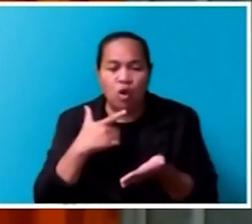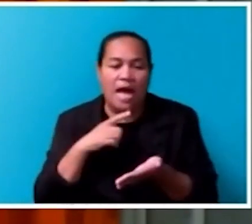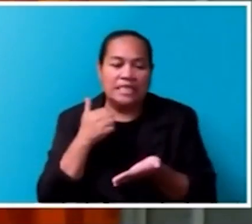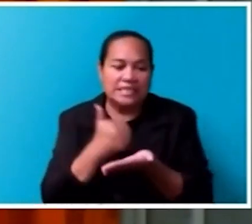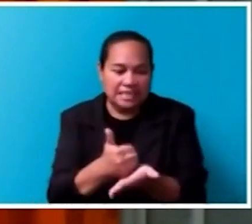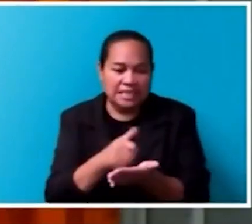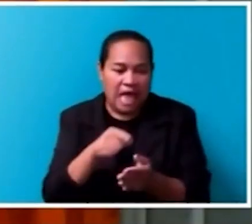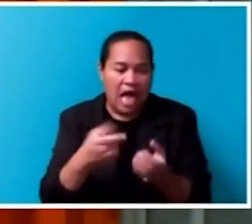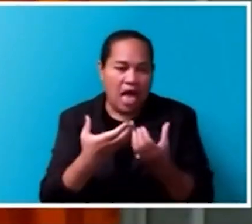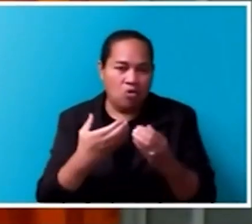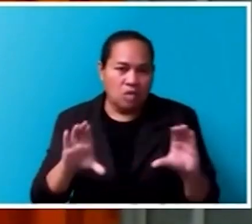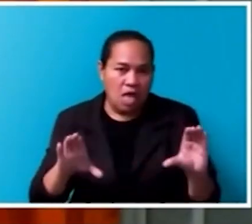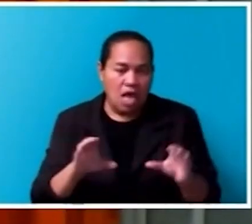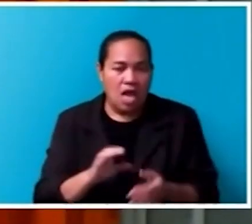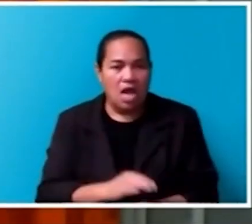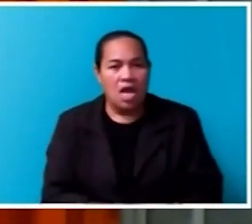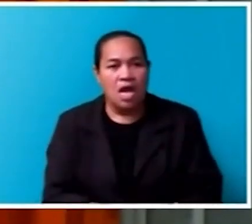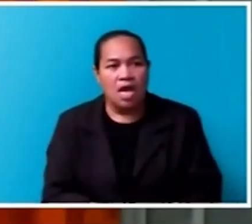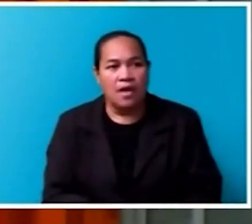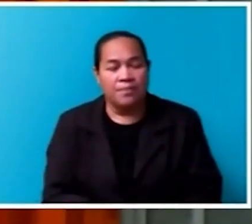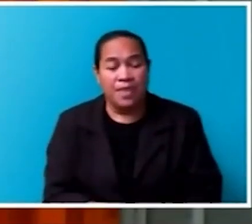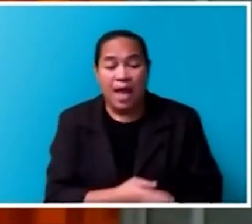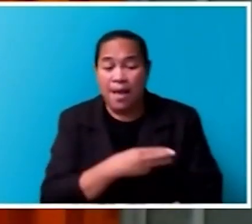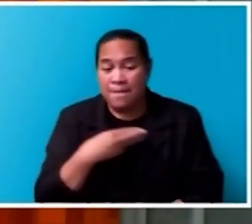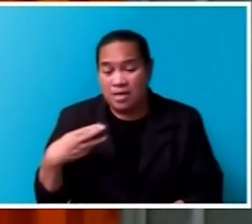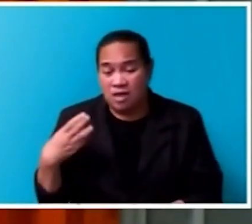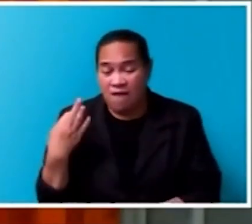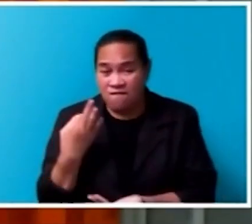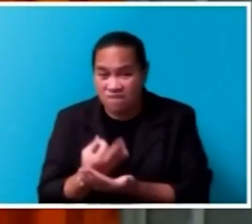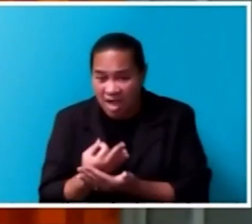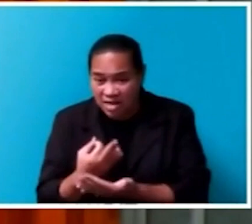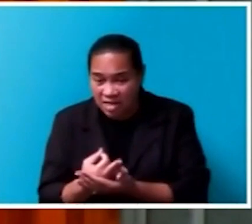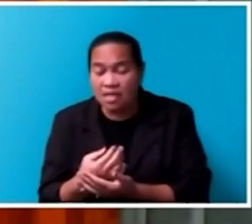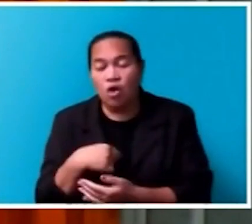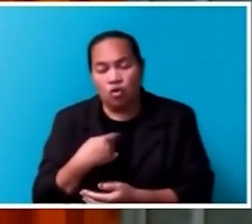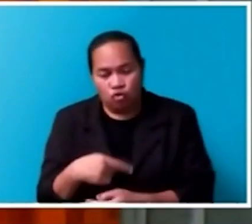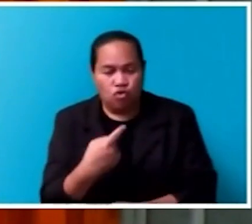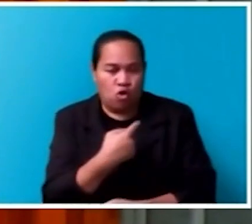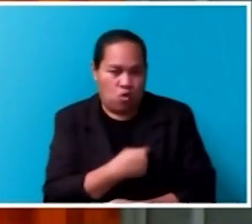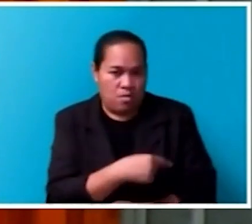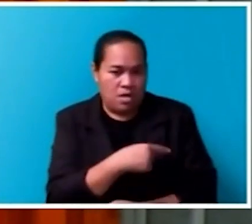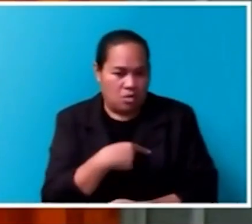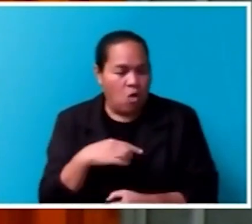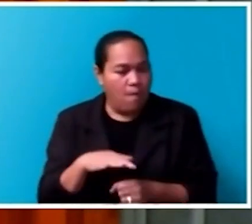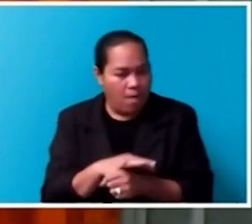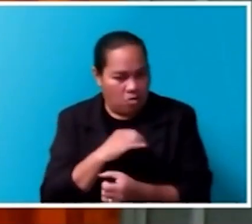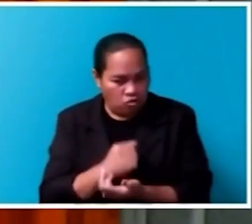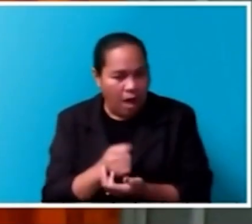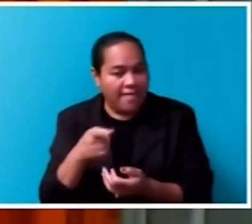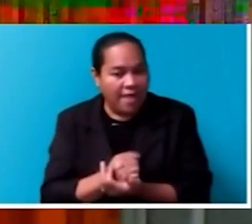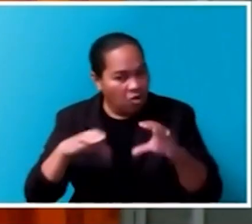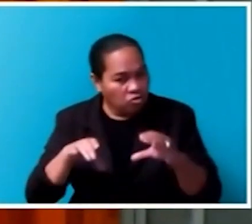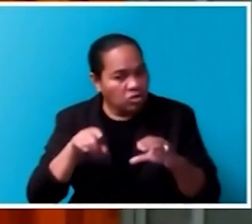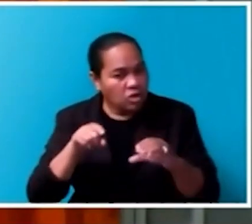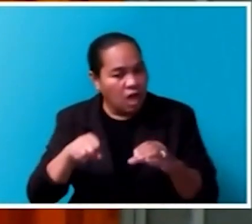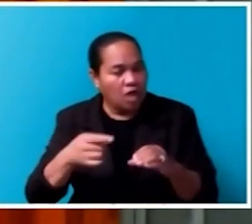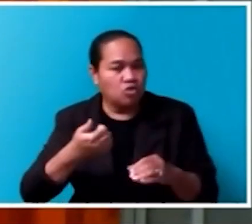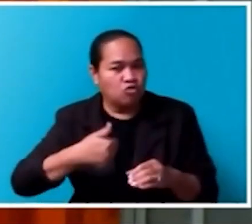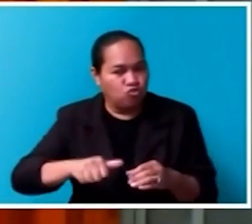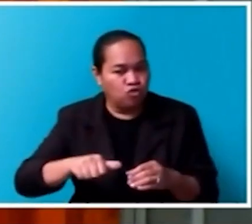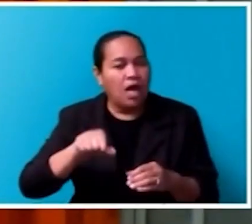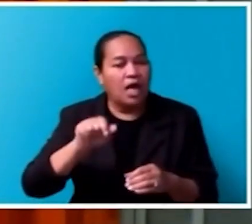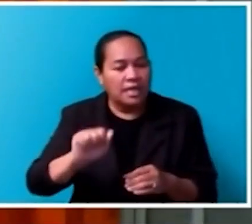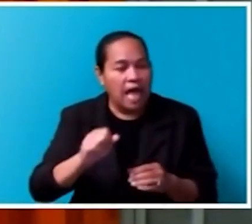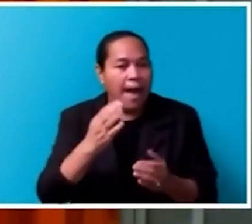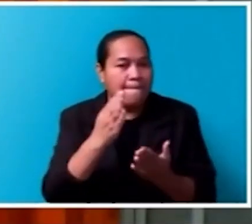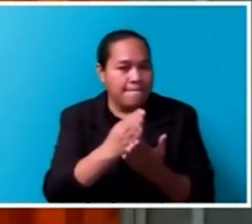council. The Ministry of Finance remains committed to ensuring that the council utilizes its